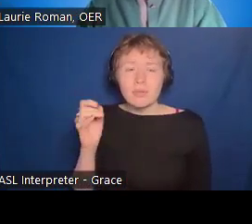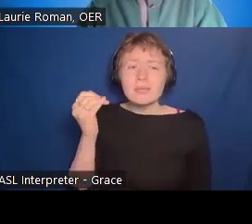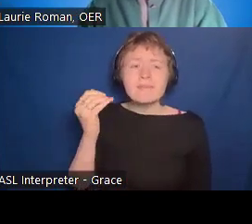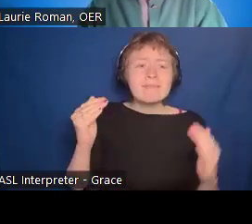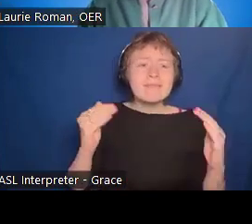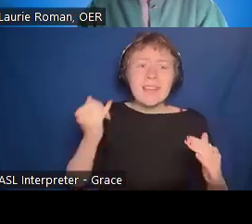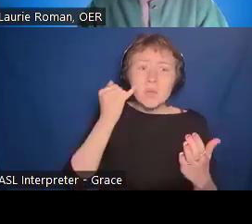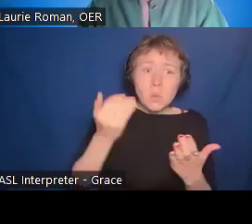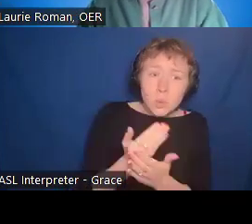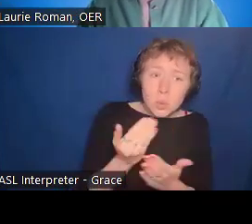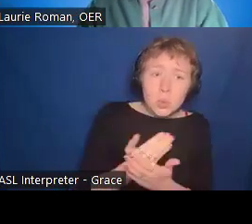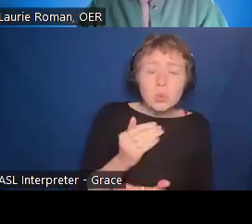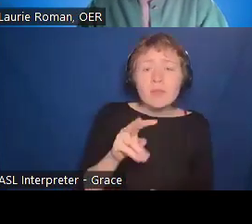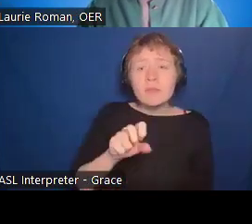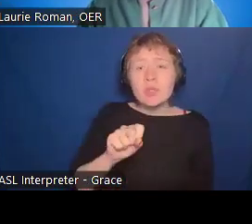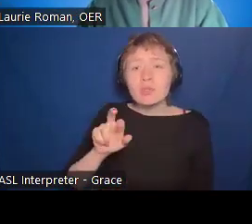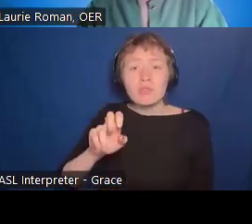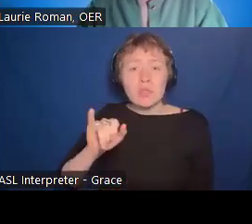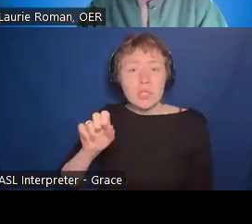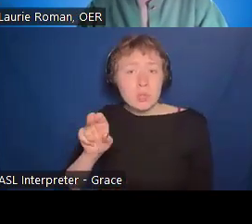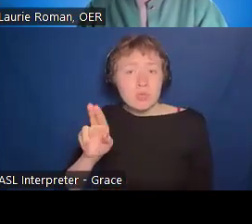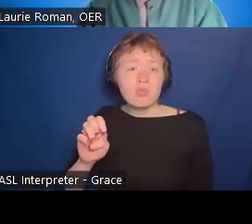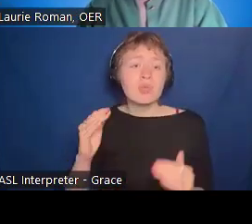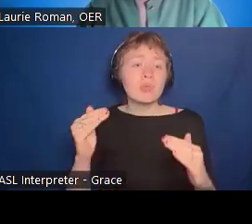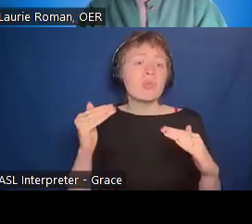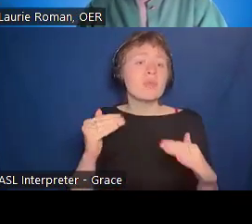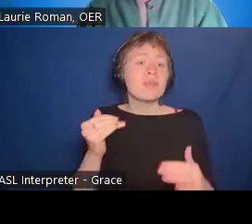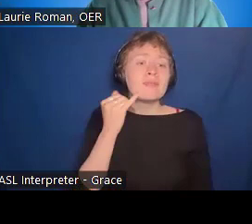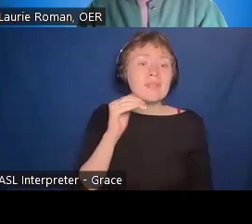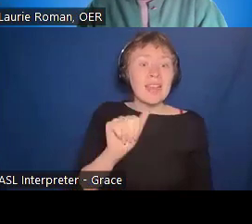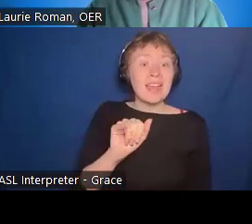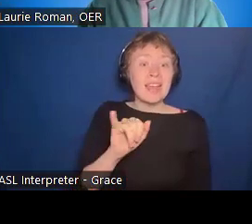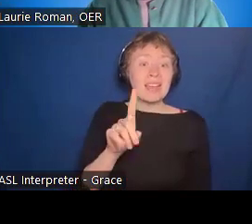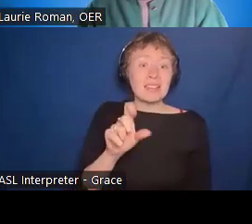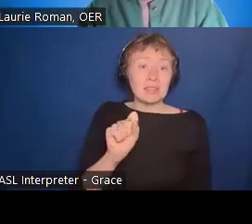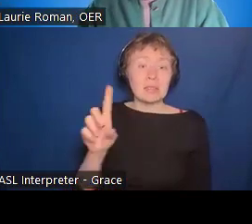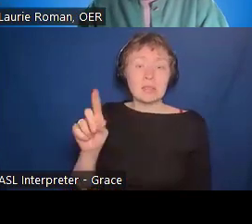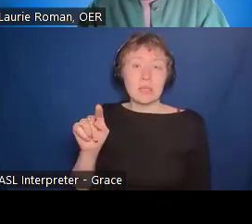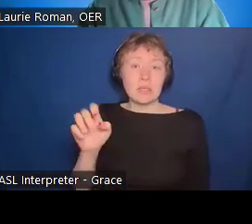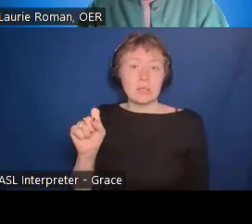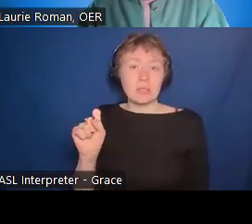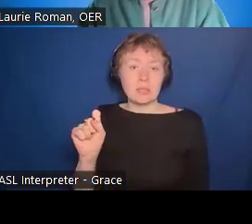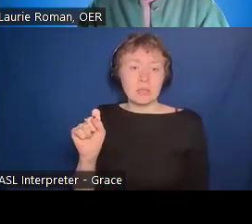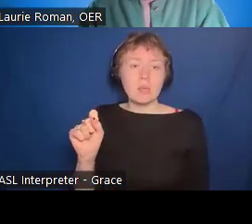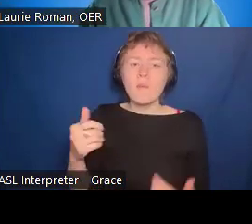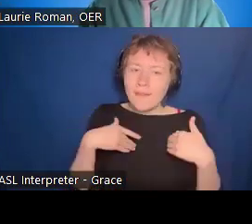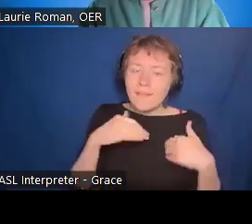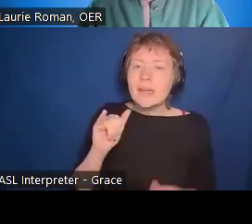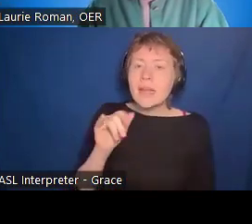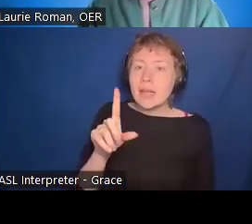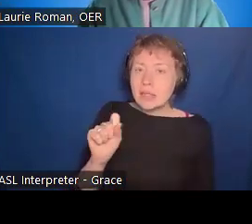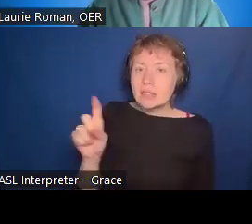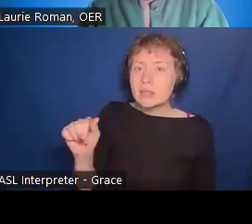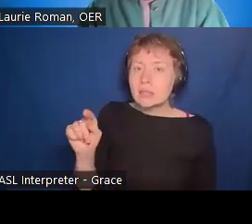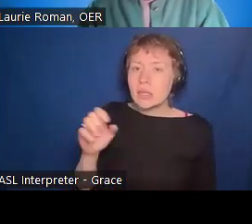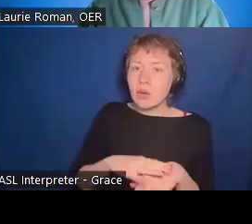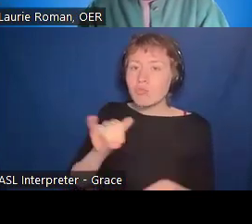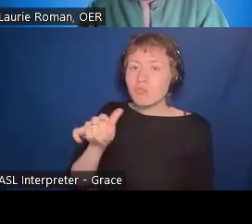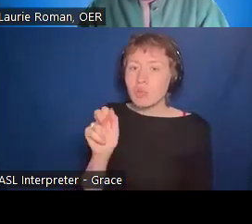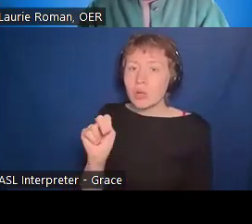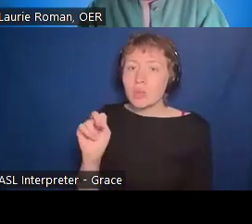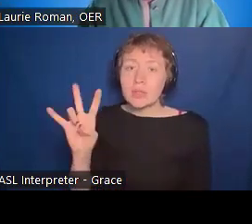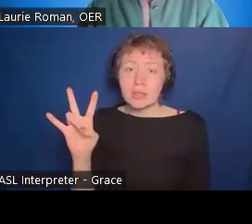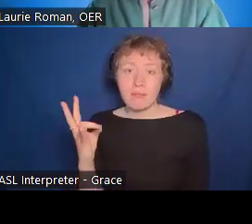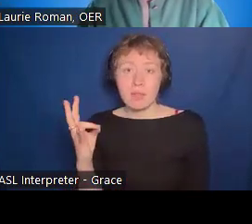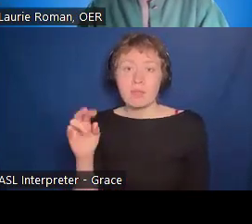reissued, whether you will be having AIDS date in the mix. And so we have an AIDS date on January 7th,